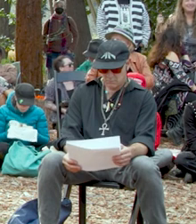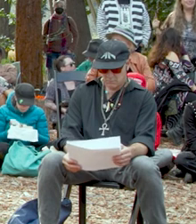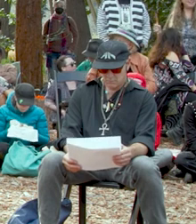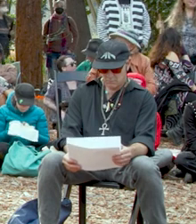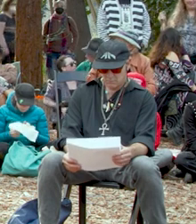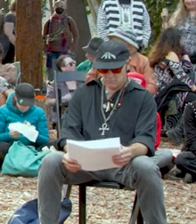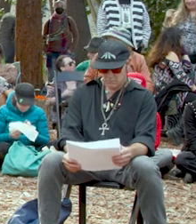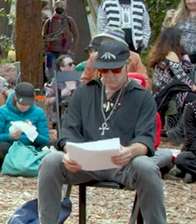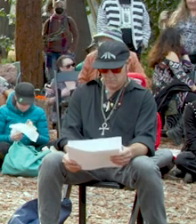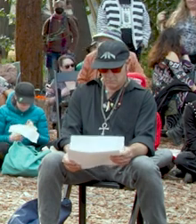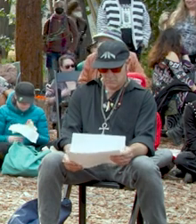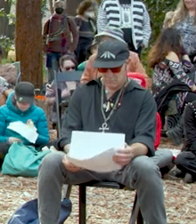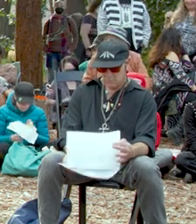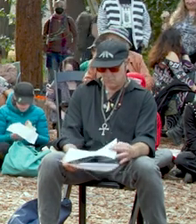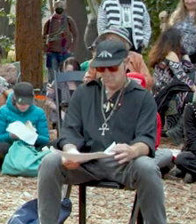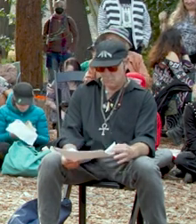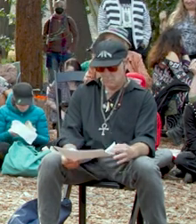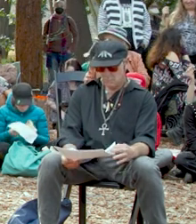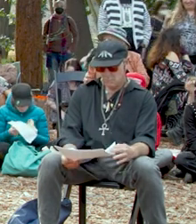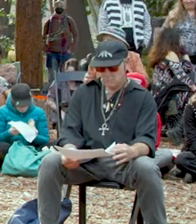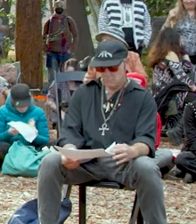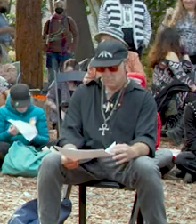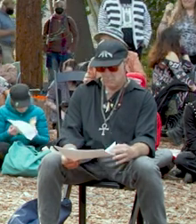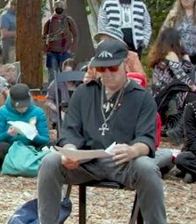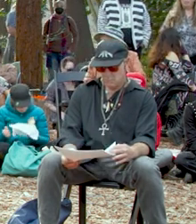Tigre Mashal Lively,